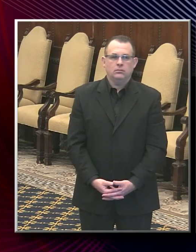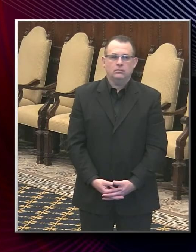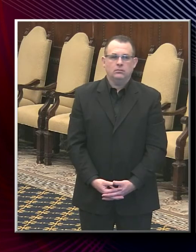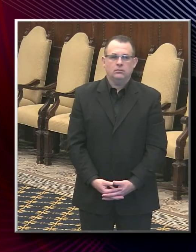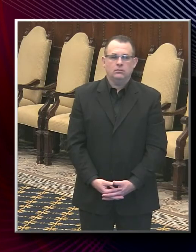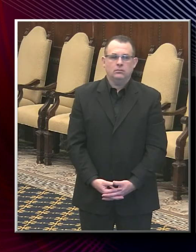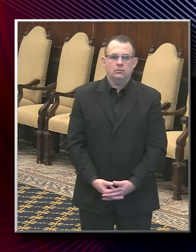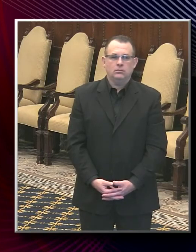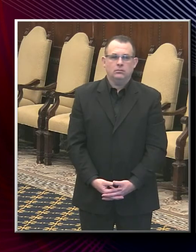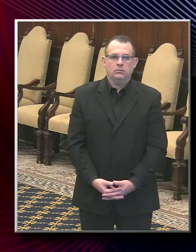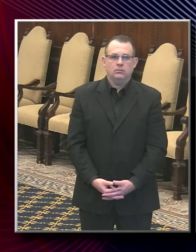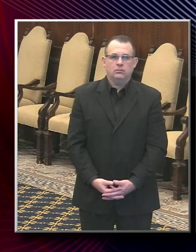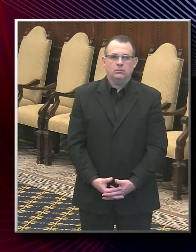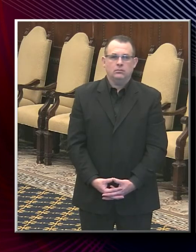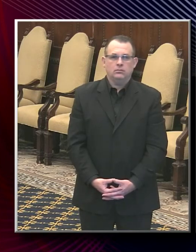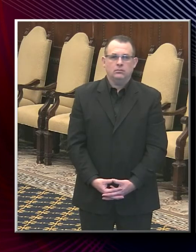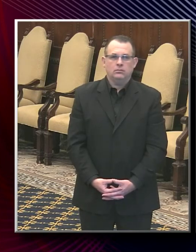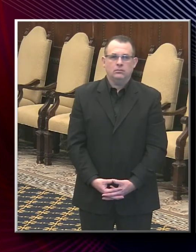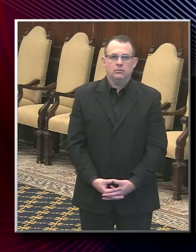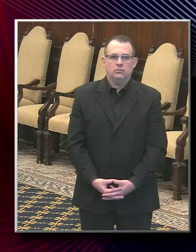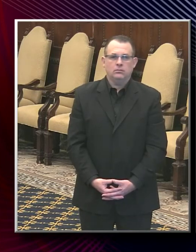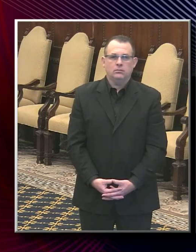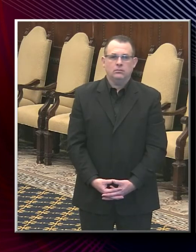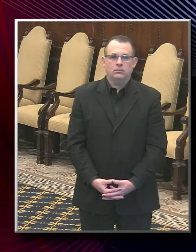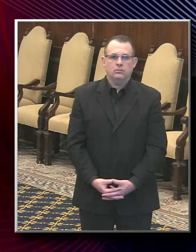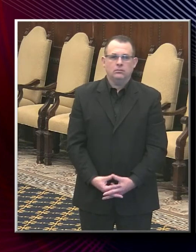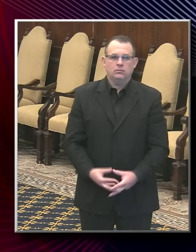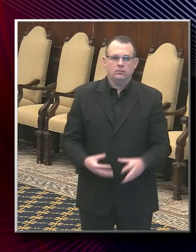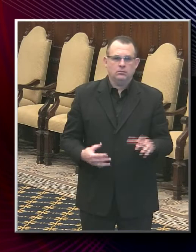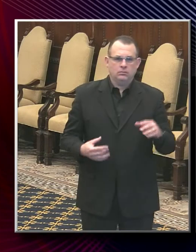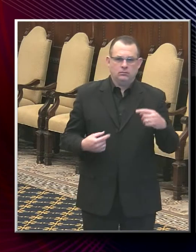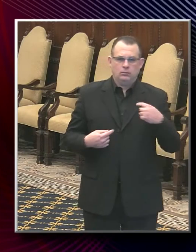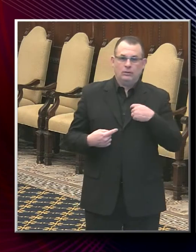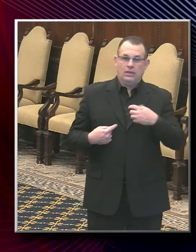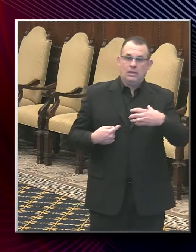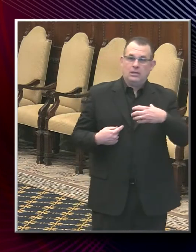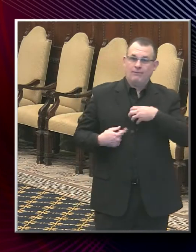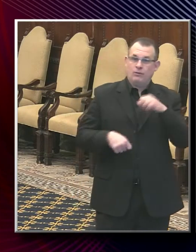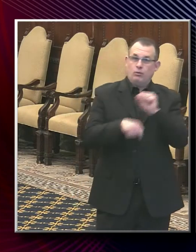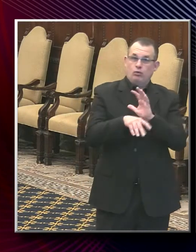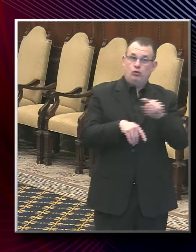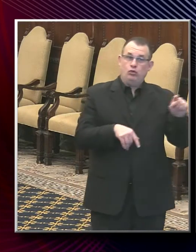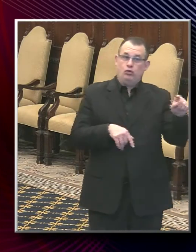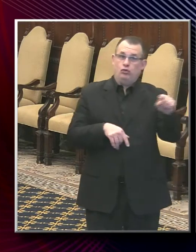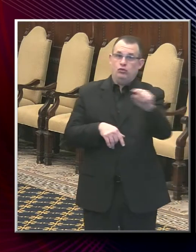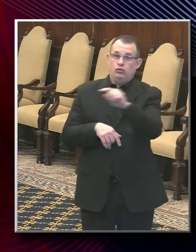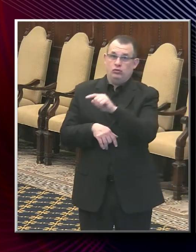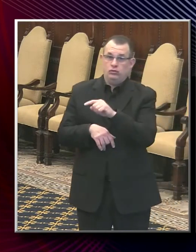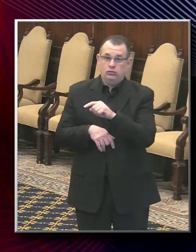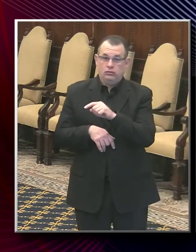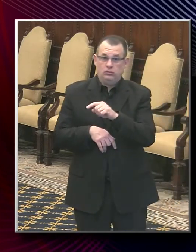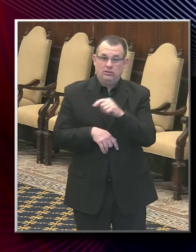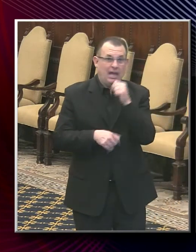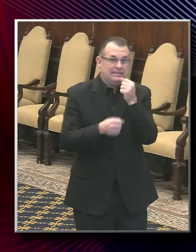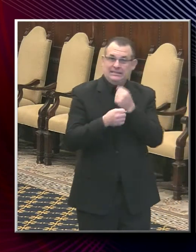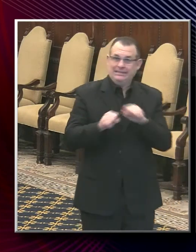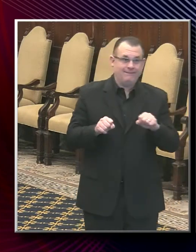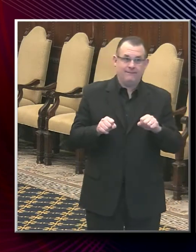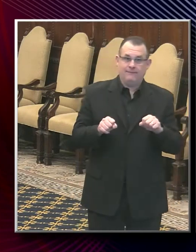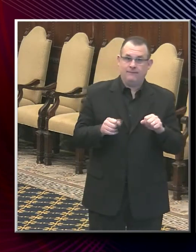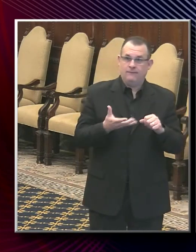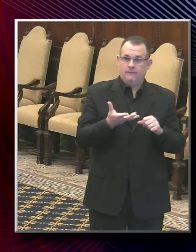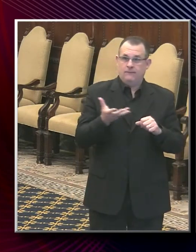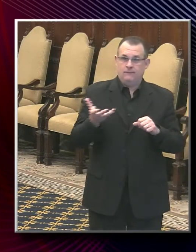alguna medida? We have received complaints from workers about their working conditions, which are unsafe. They've not been